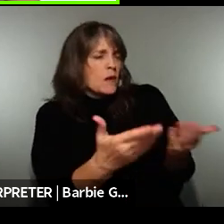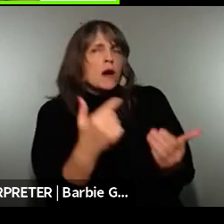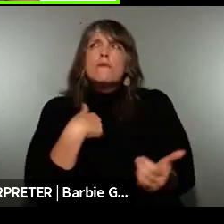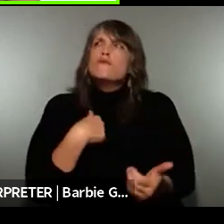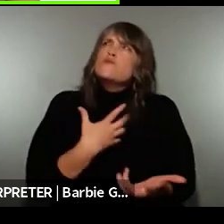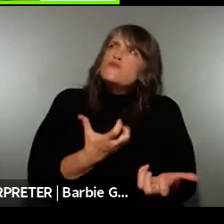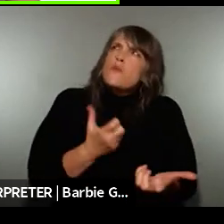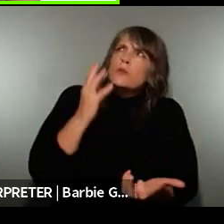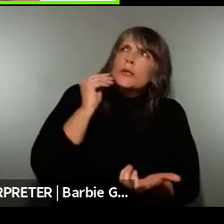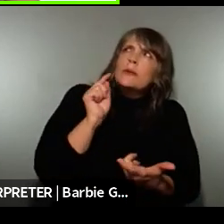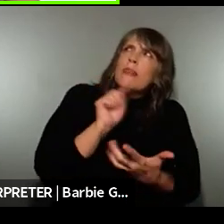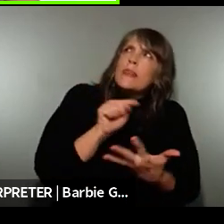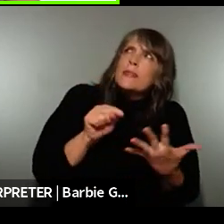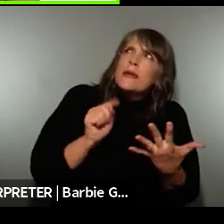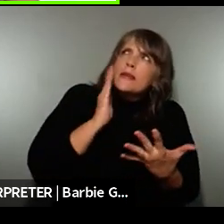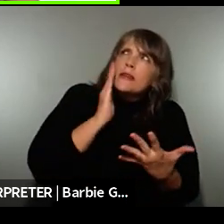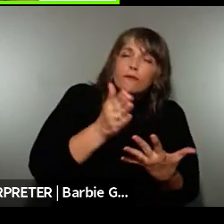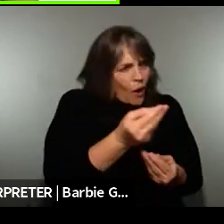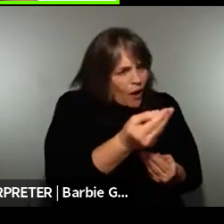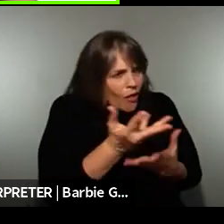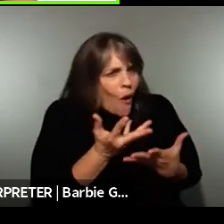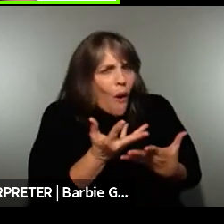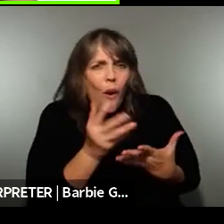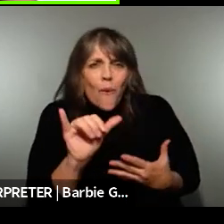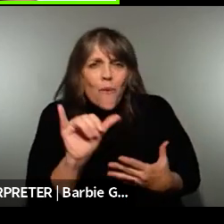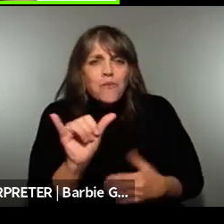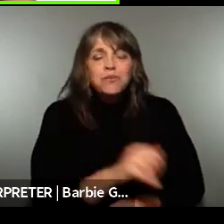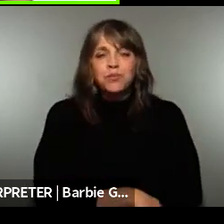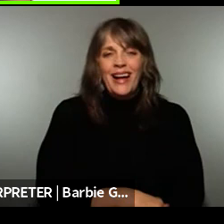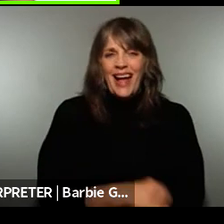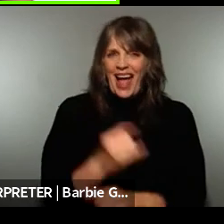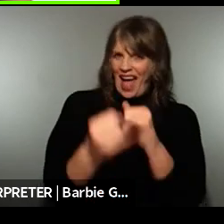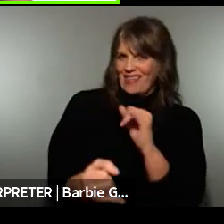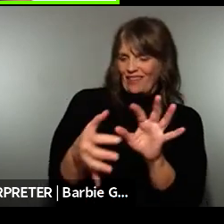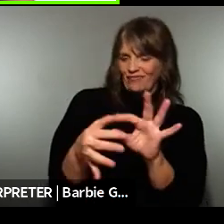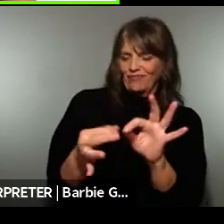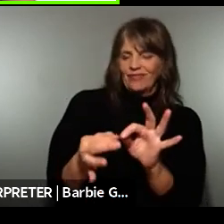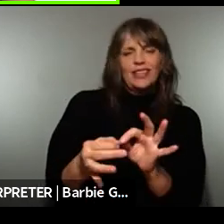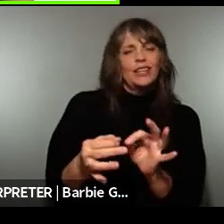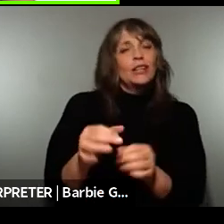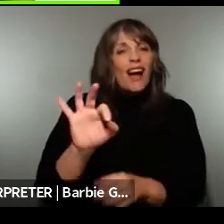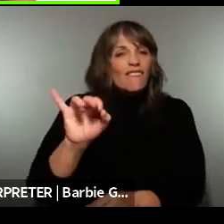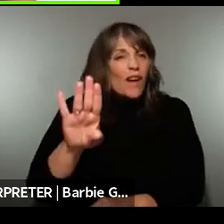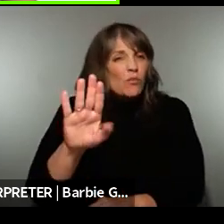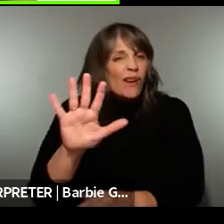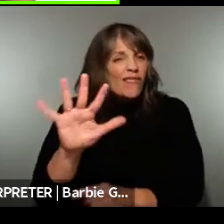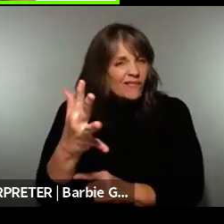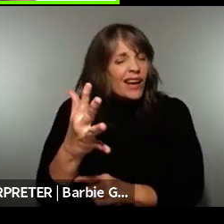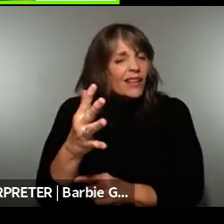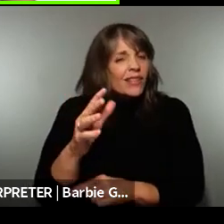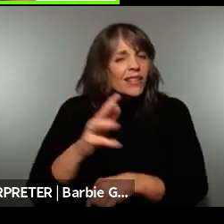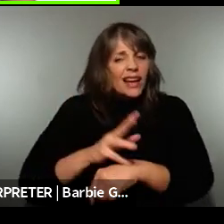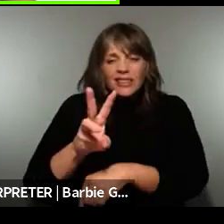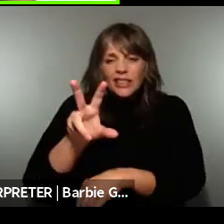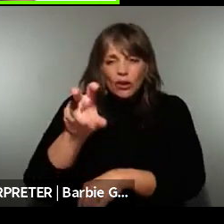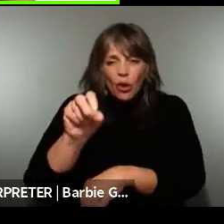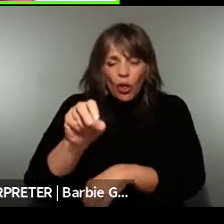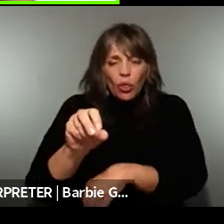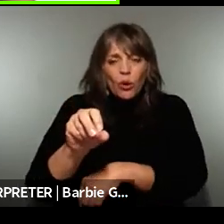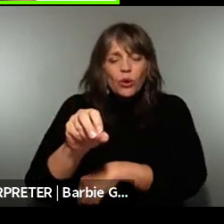And then the last thing I'll say is please join us February 5th at 6:30 Eastern New